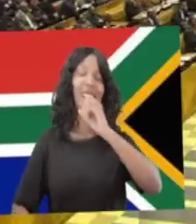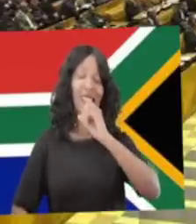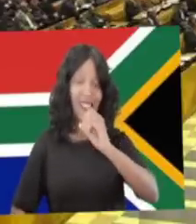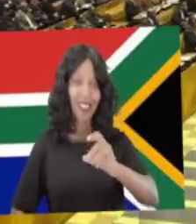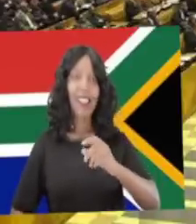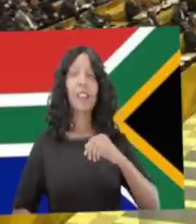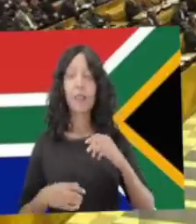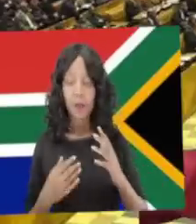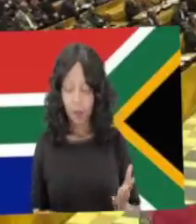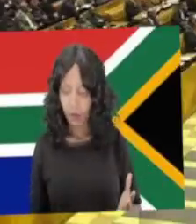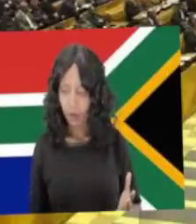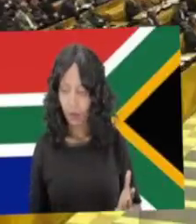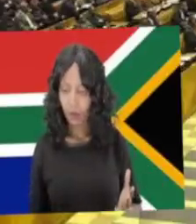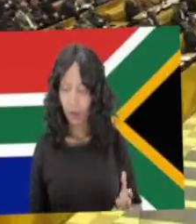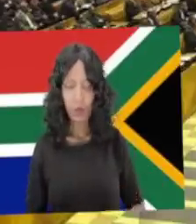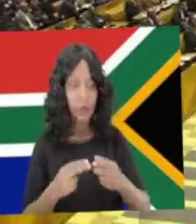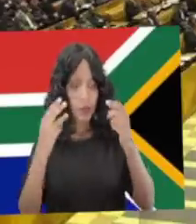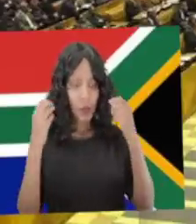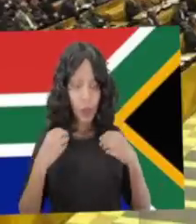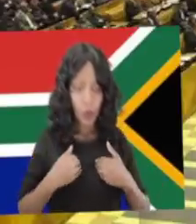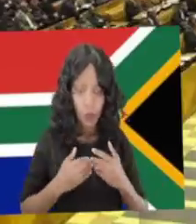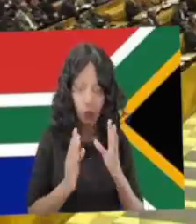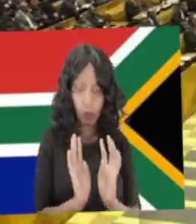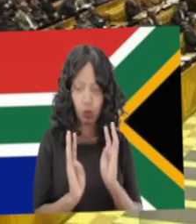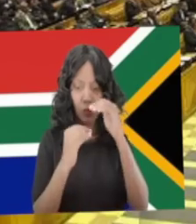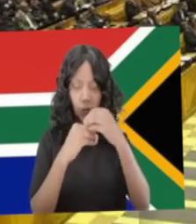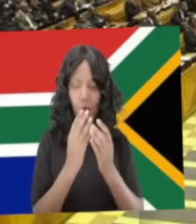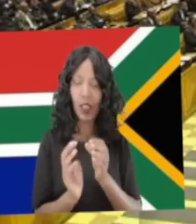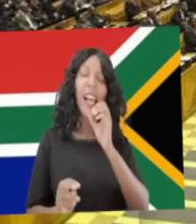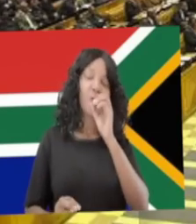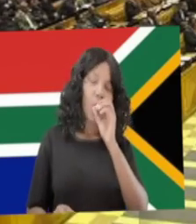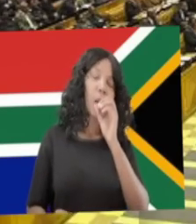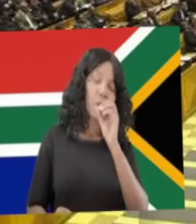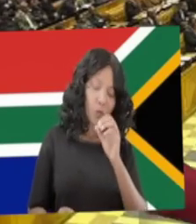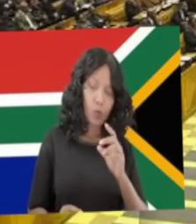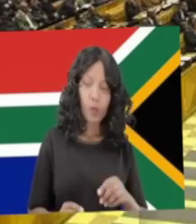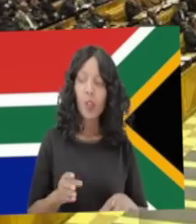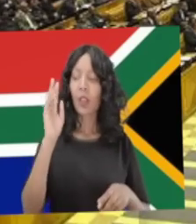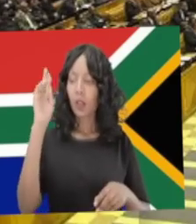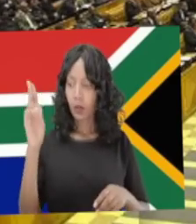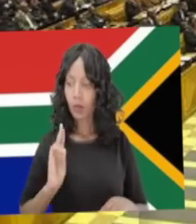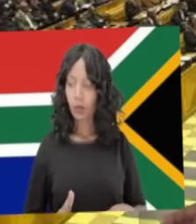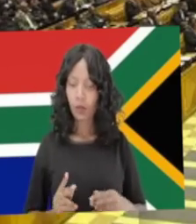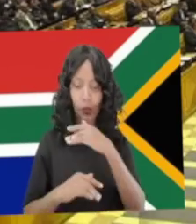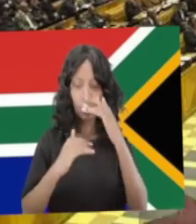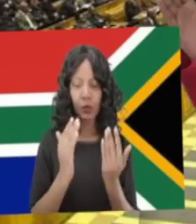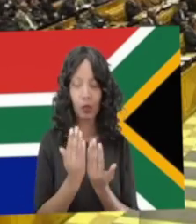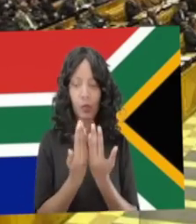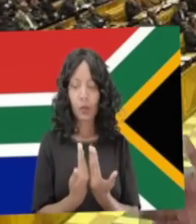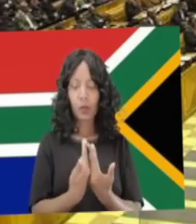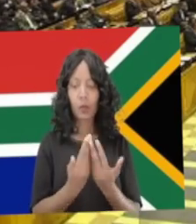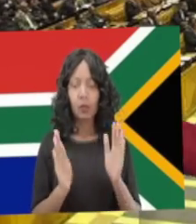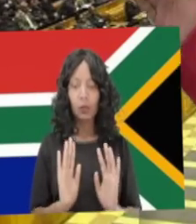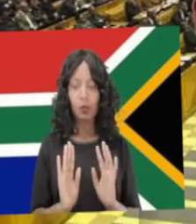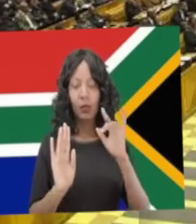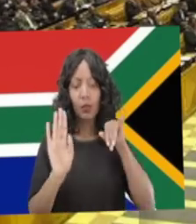take those condoms and give them to people in Sentin. Give them to people in Umhlanga. People in the township want flavors that they